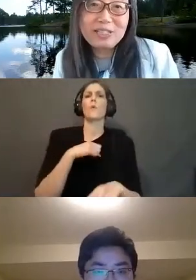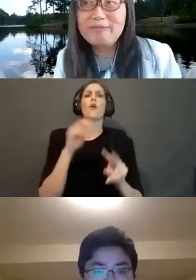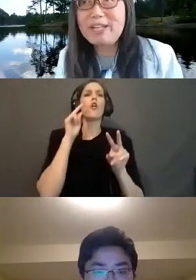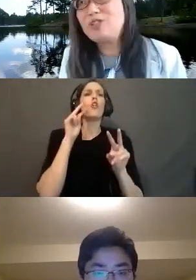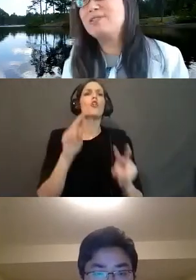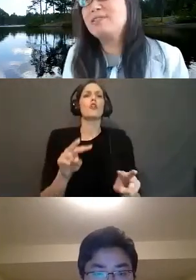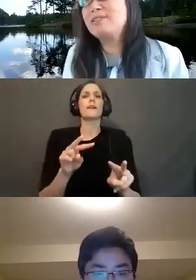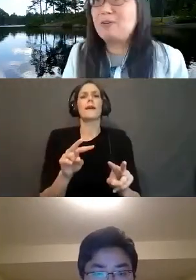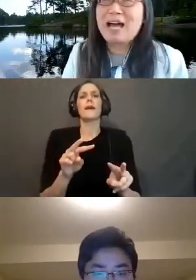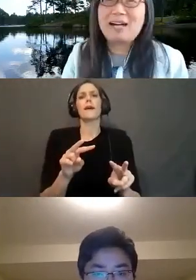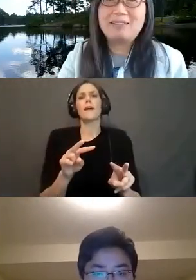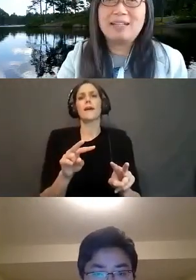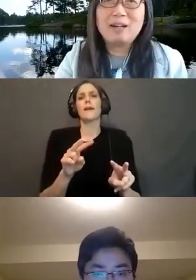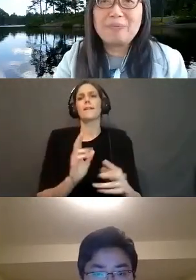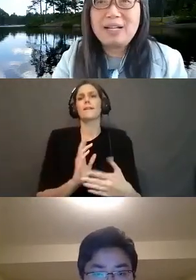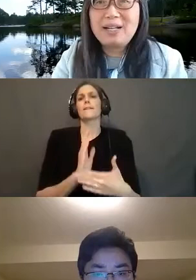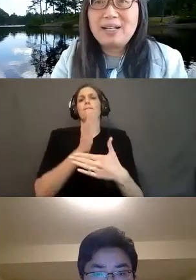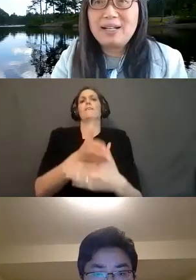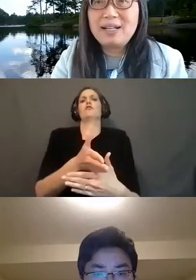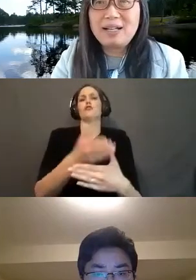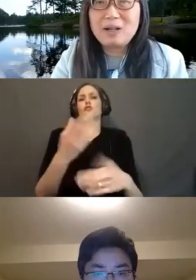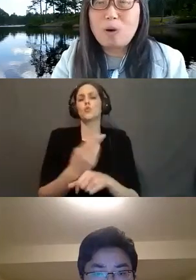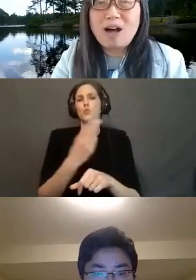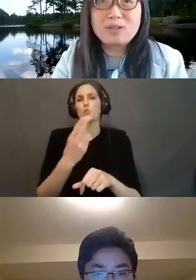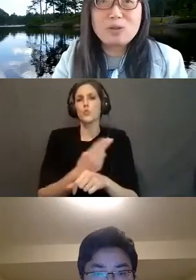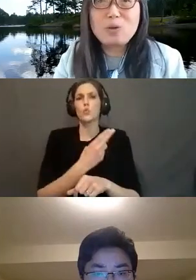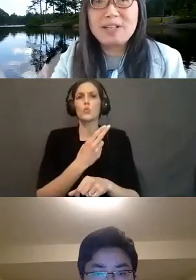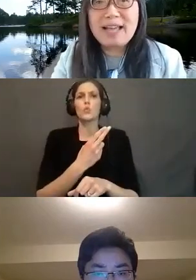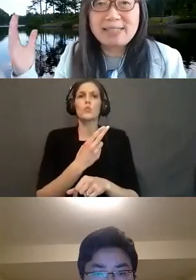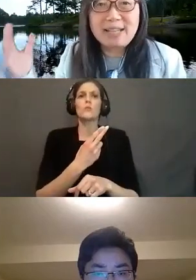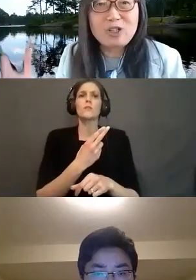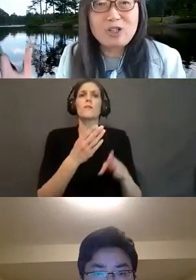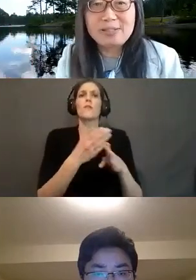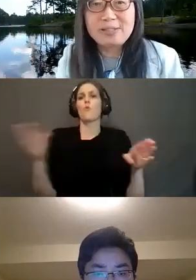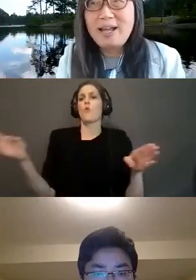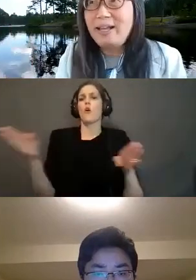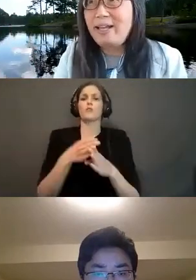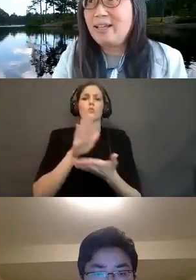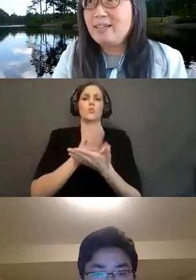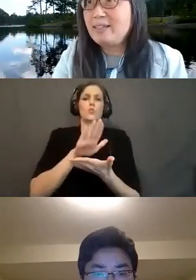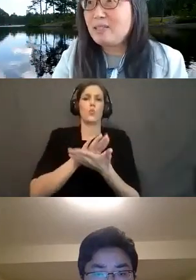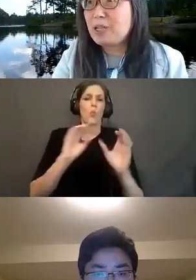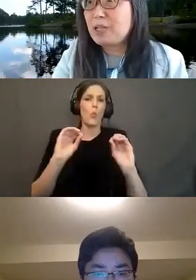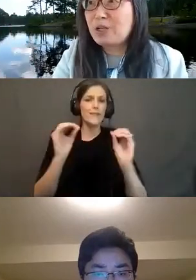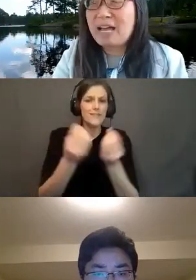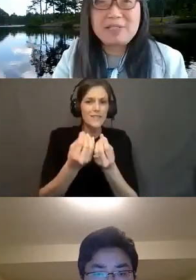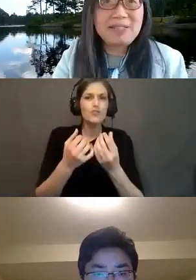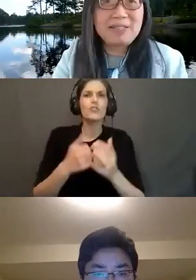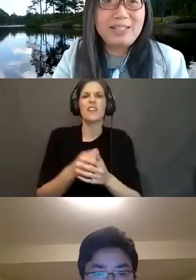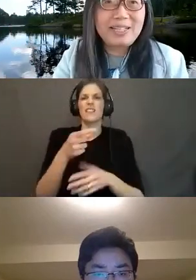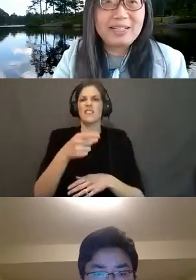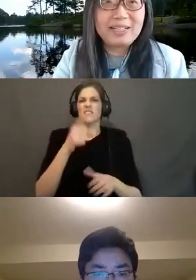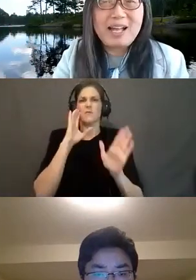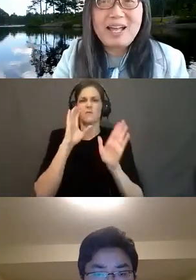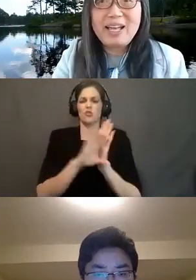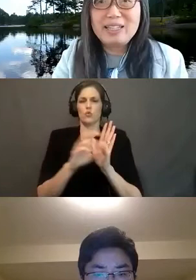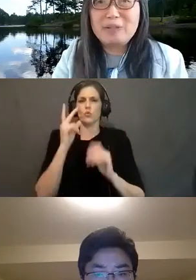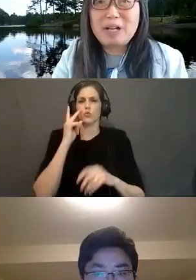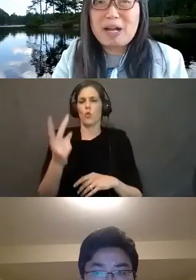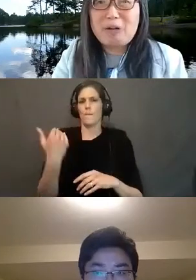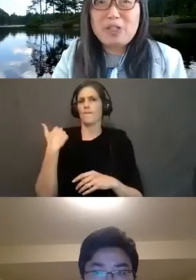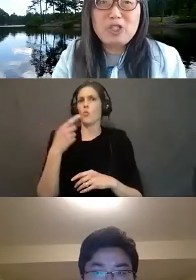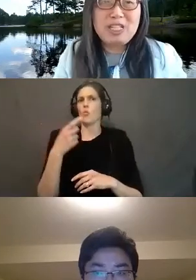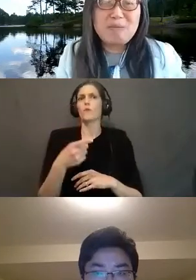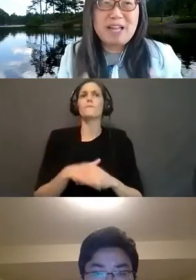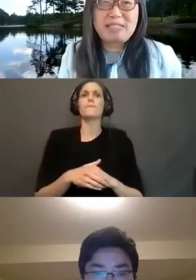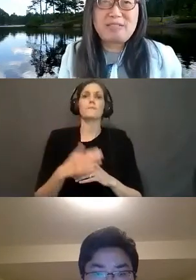educational interventions carried out across school organizations. And this is the picture you have seen earlier. And